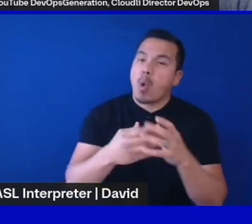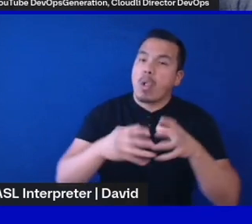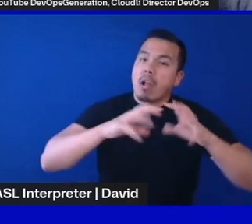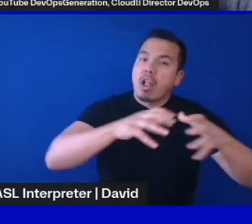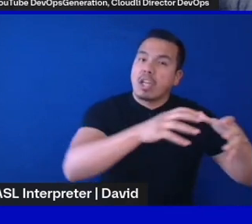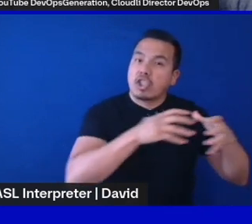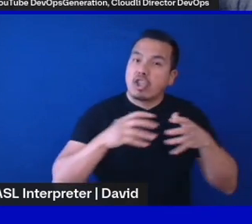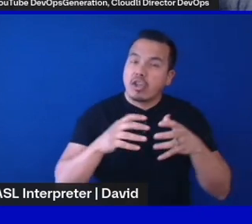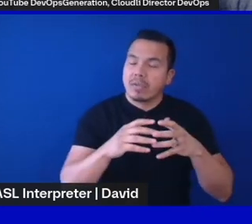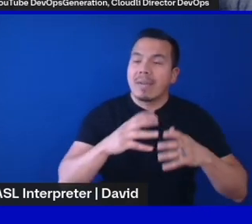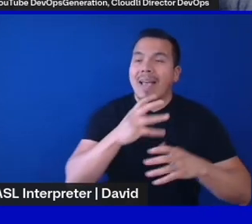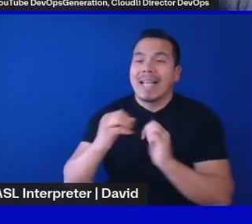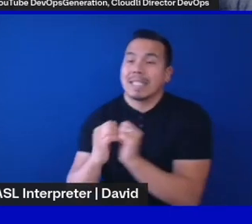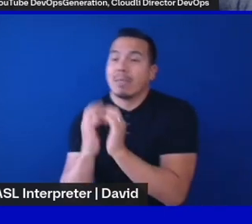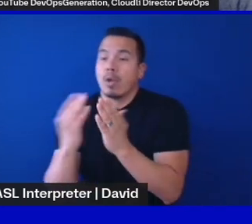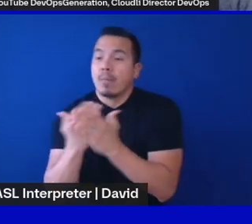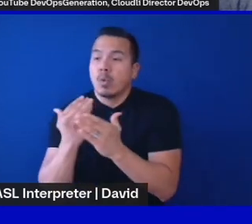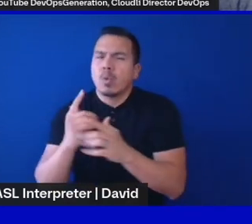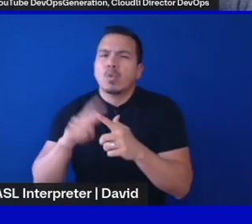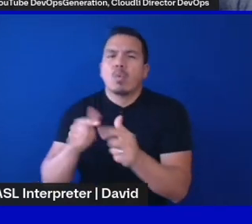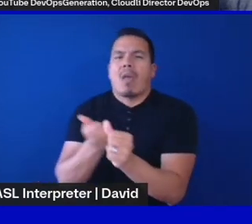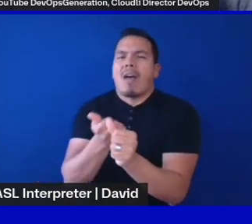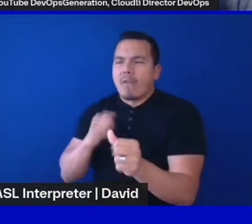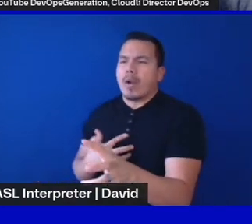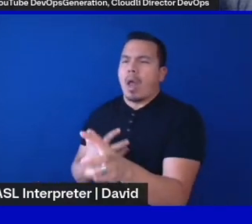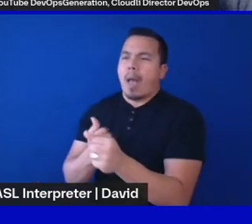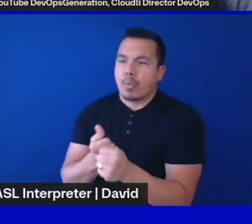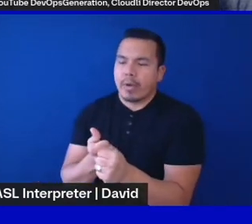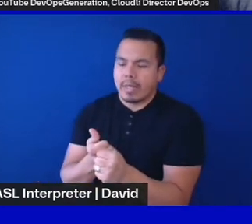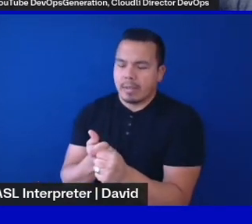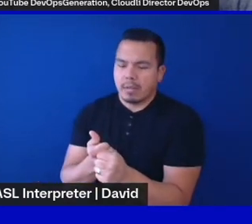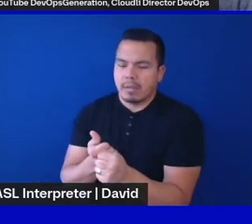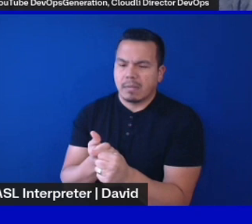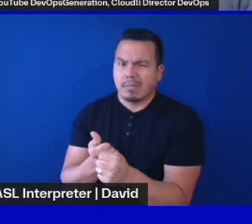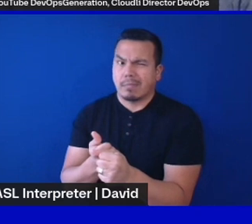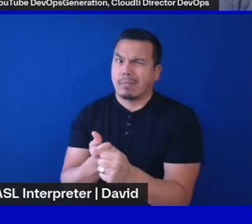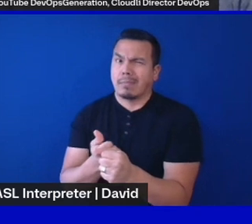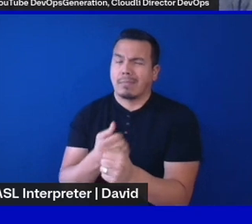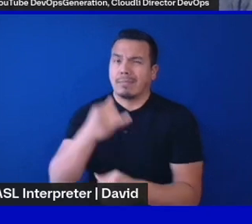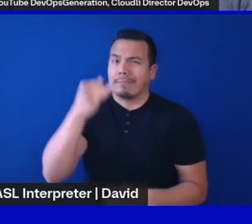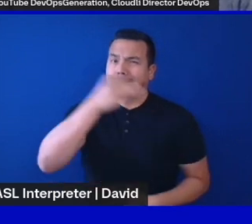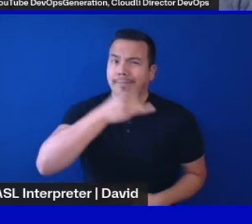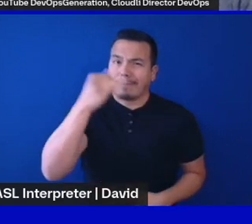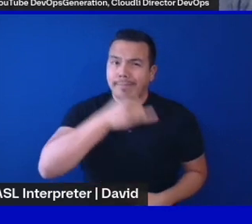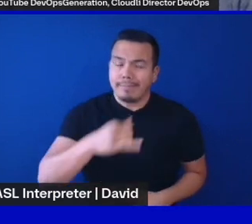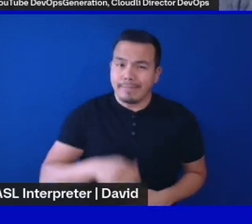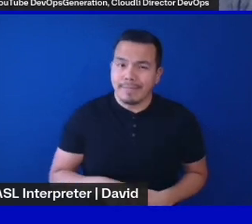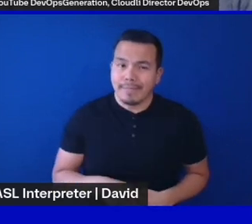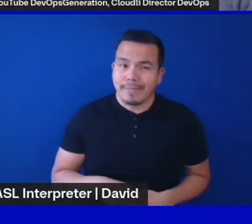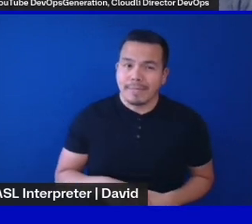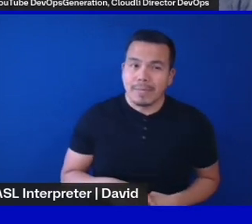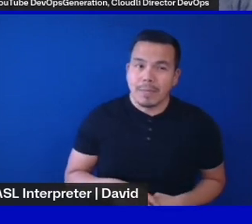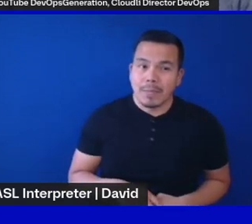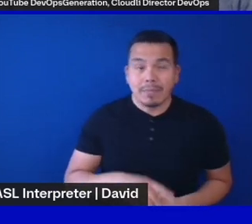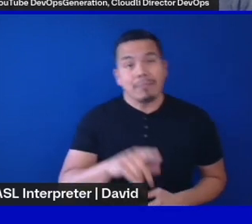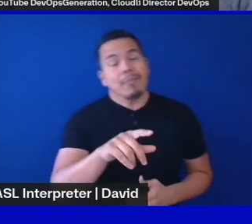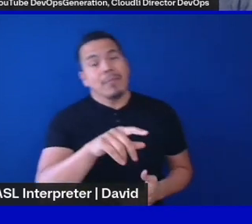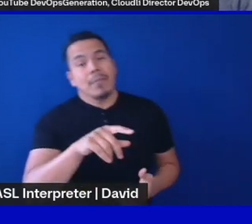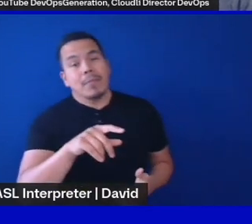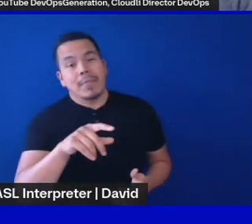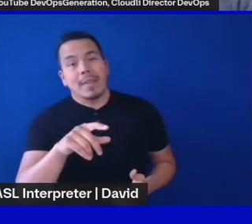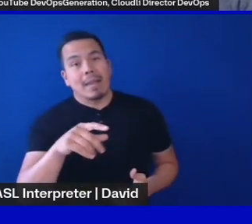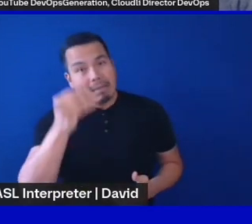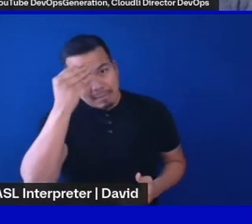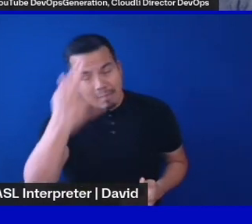up new ones just to avoid an upgrade. Let that sink in for a few seconds. On the other hand, I once did a upgrade of